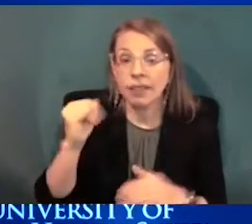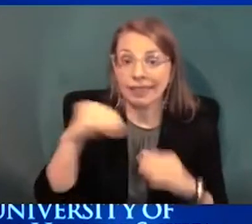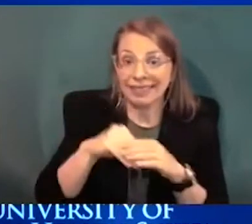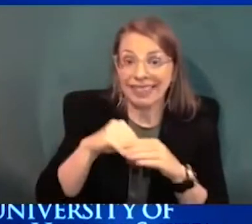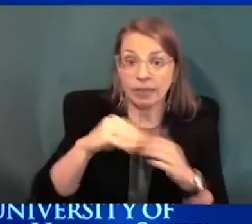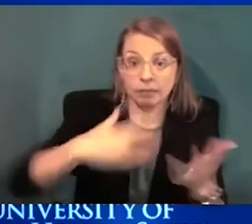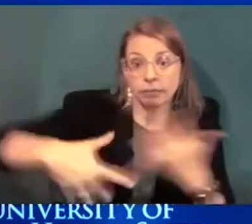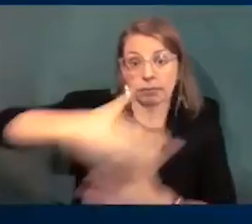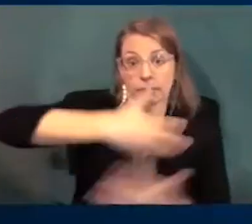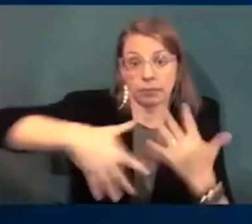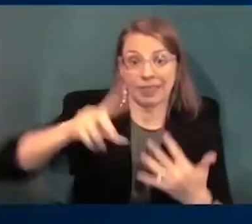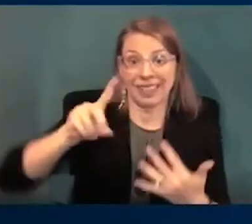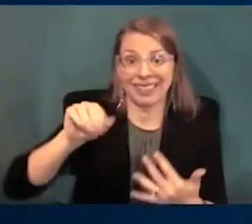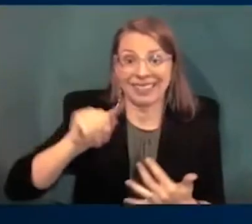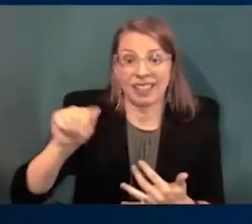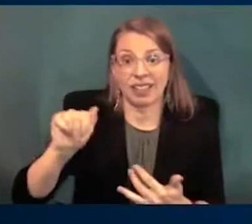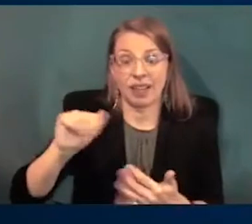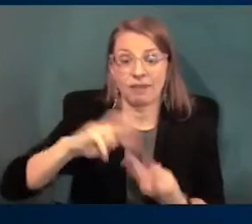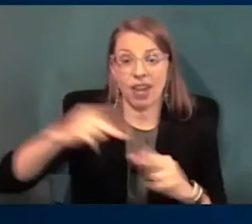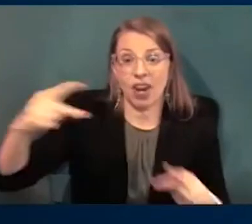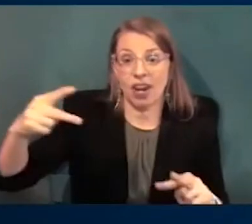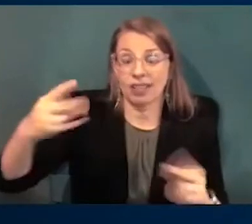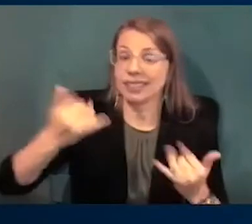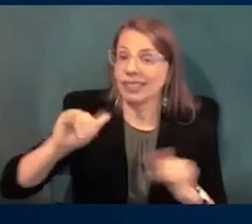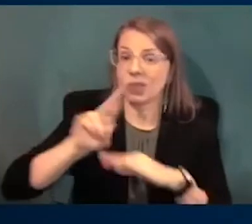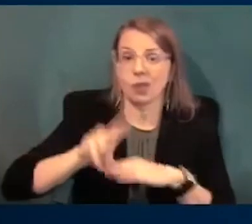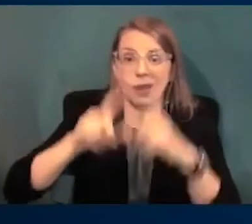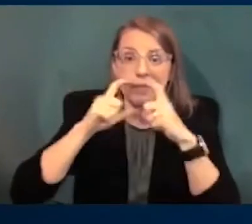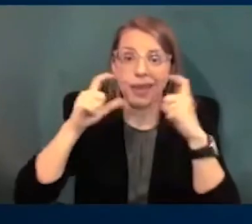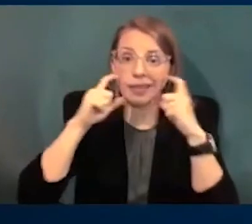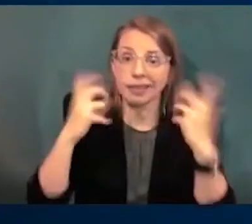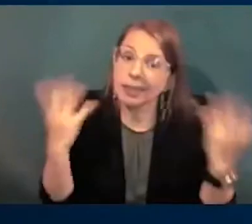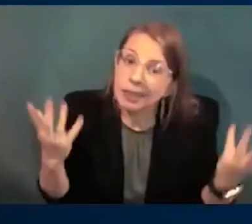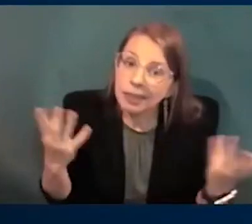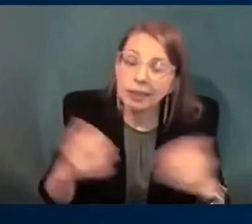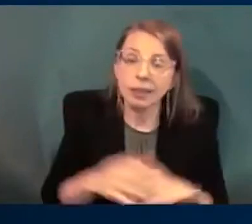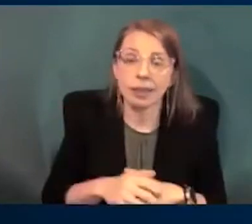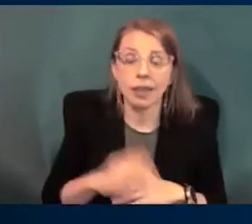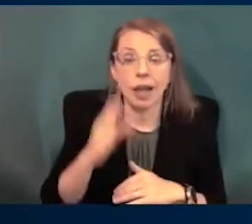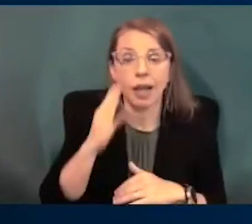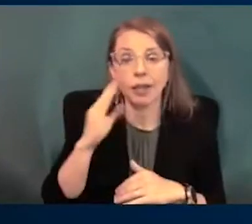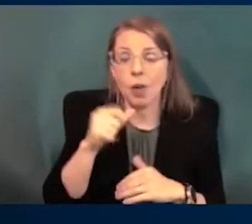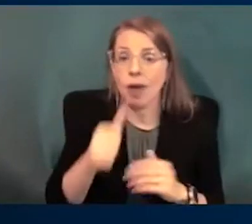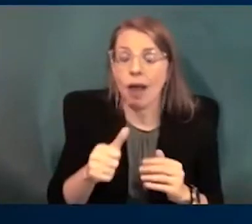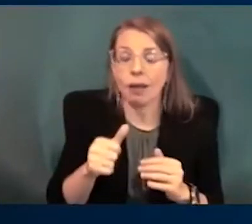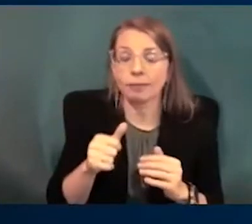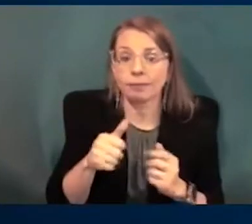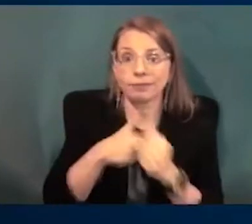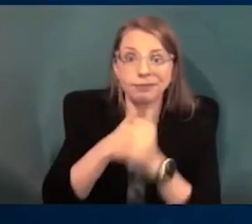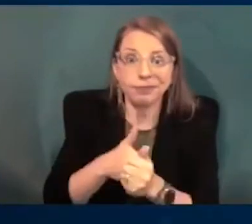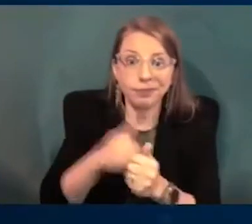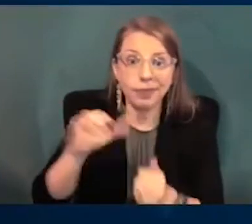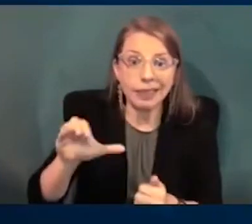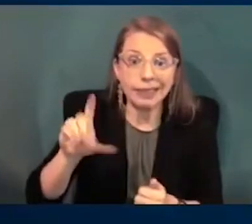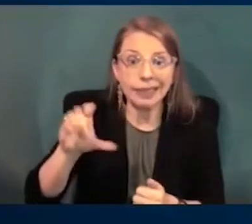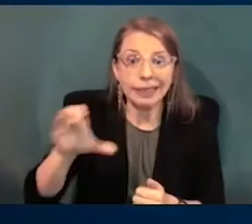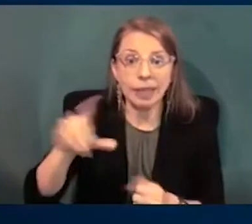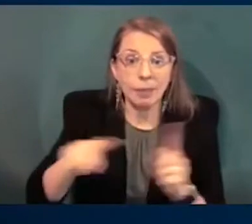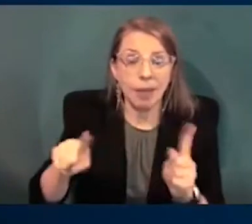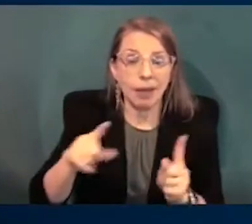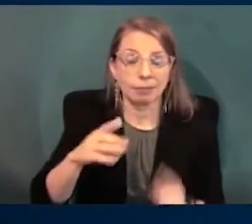still wear a mask, Hawkeye. And I know I may be a little out of line with the CDC there, but that's where I'm thinking, at least right now. What are you